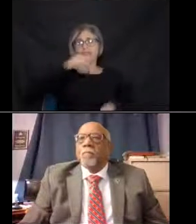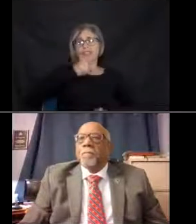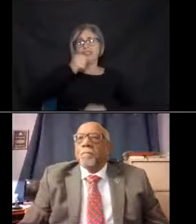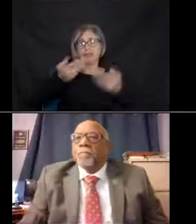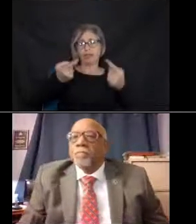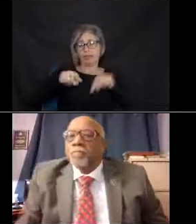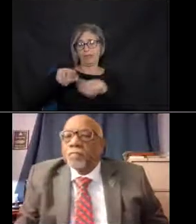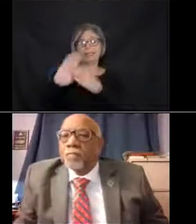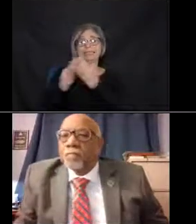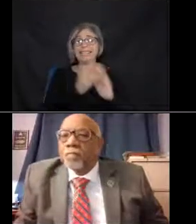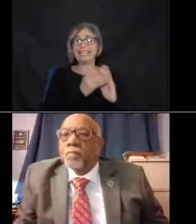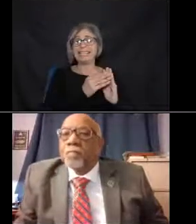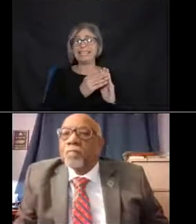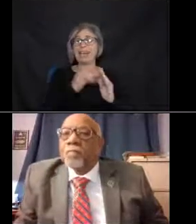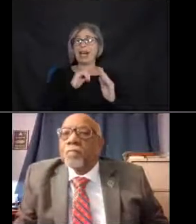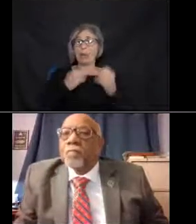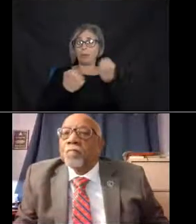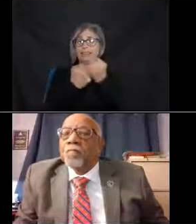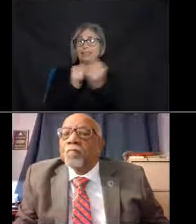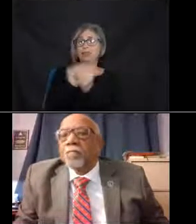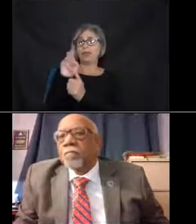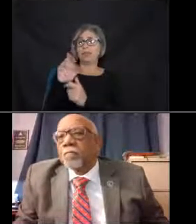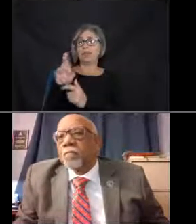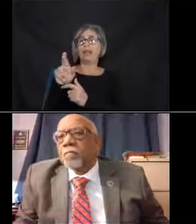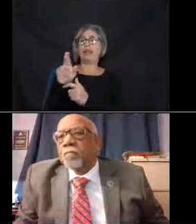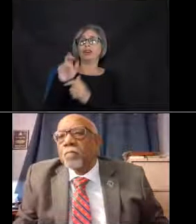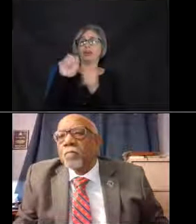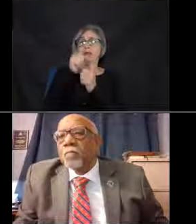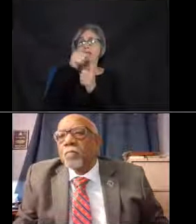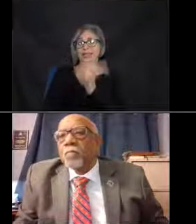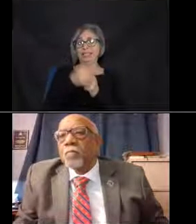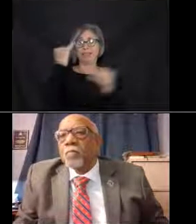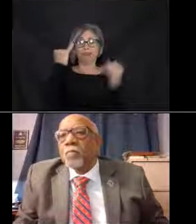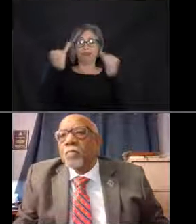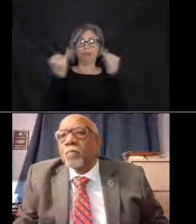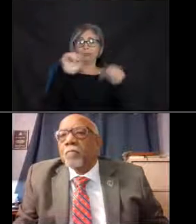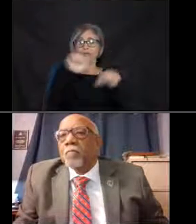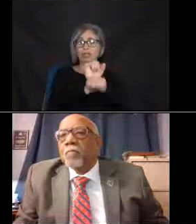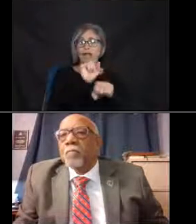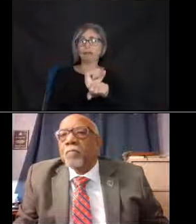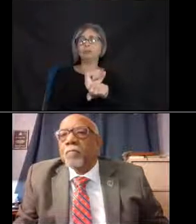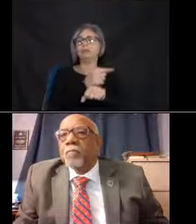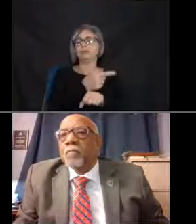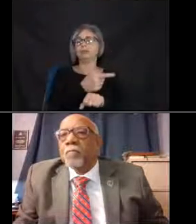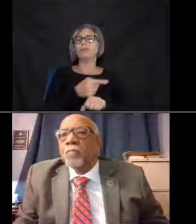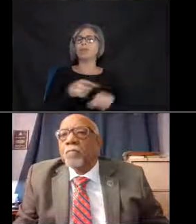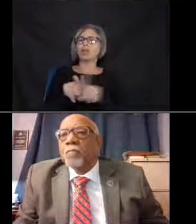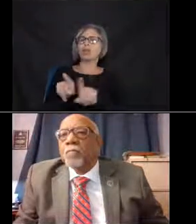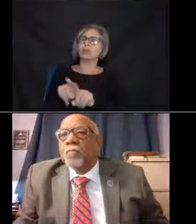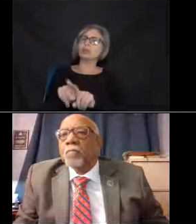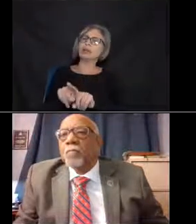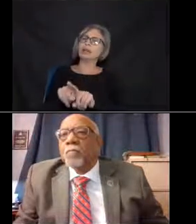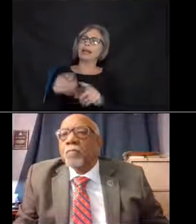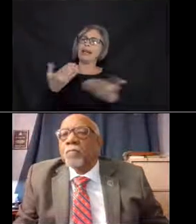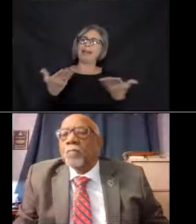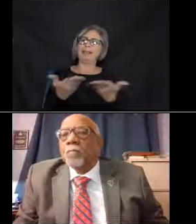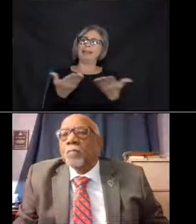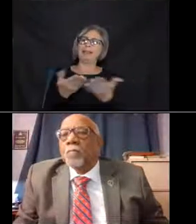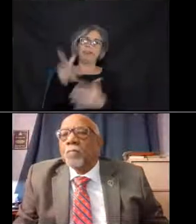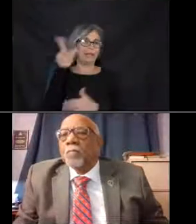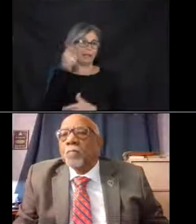so I'll be assisting the mayor with these initiatives and just general communication. And so you might be hearing from